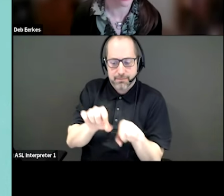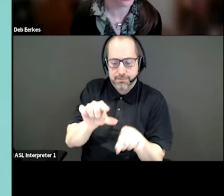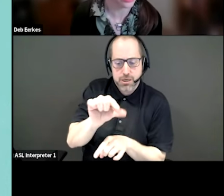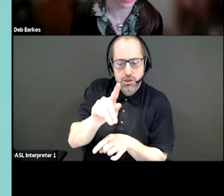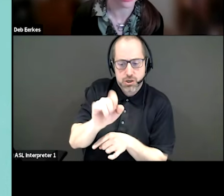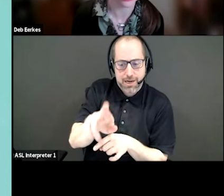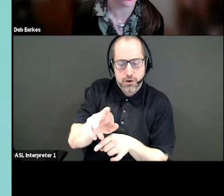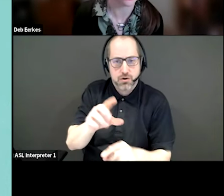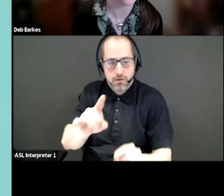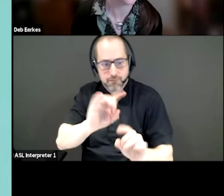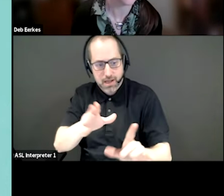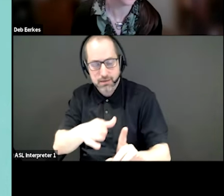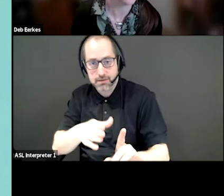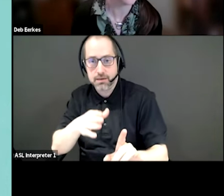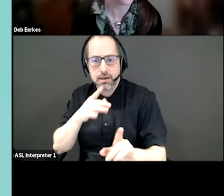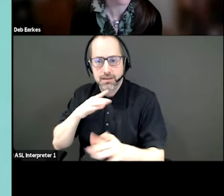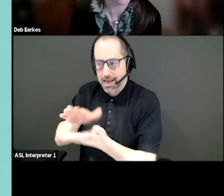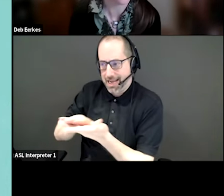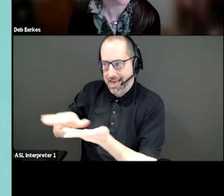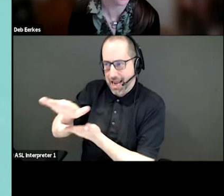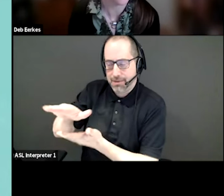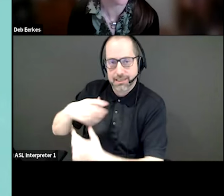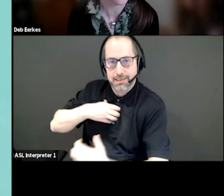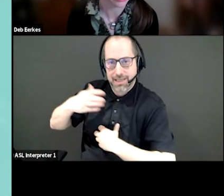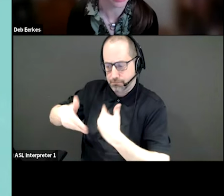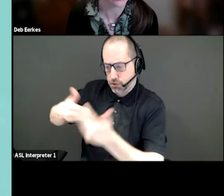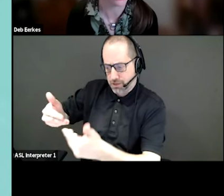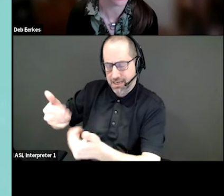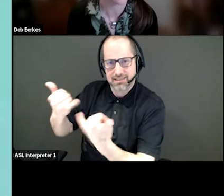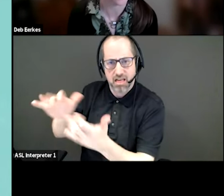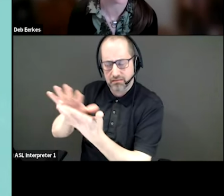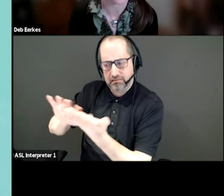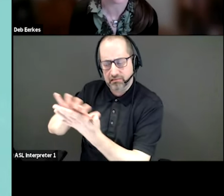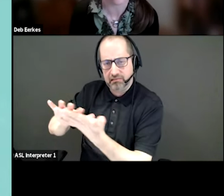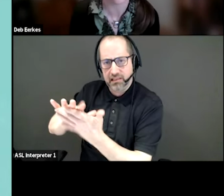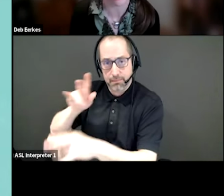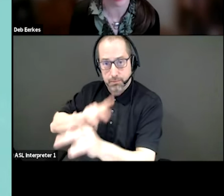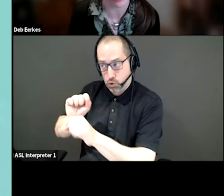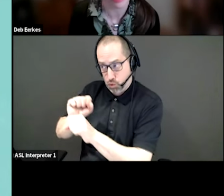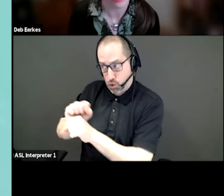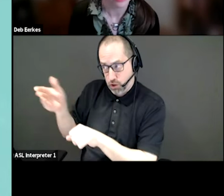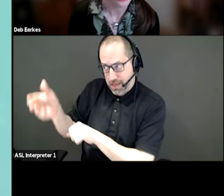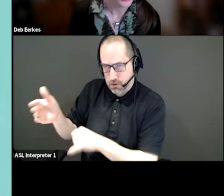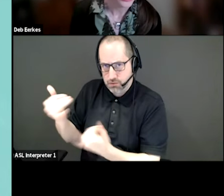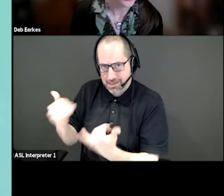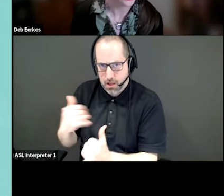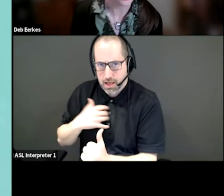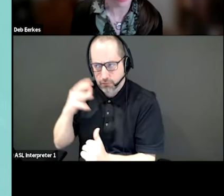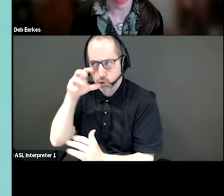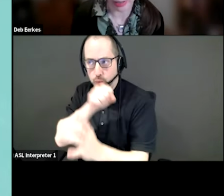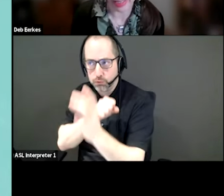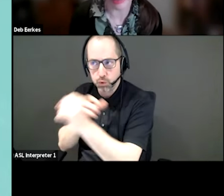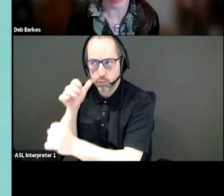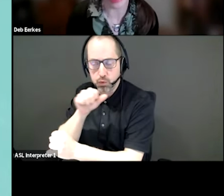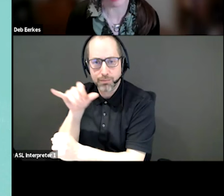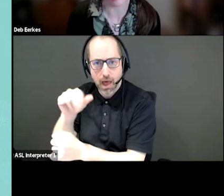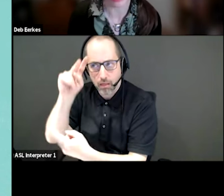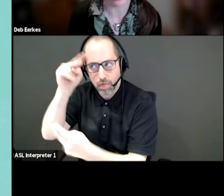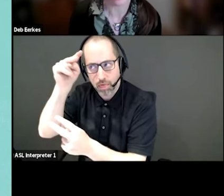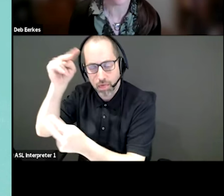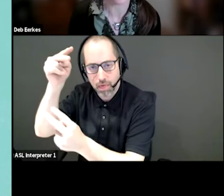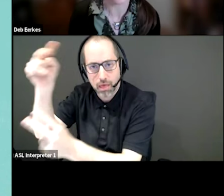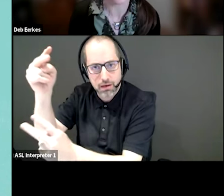are not clearly understood. And sometimes even those who work within them cling to assumptions that needed to be addressed. So as a result, I